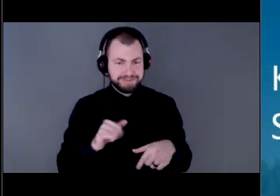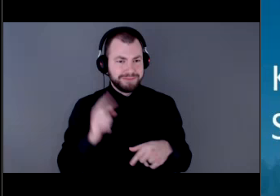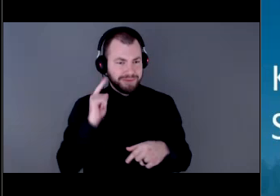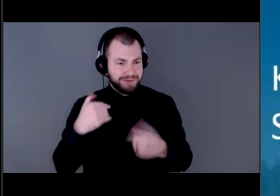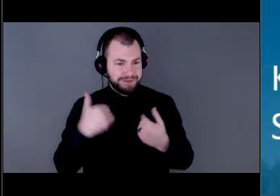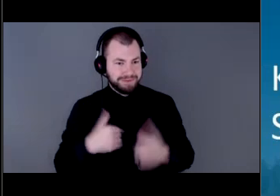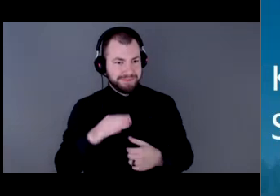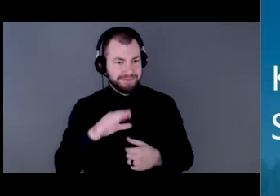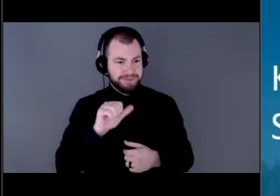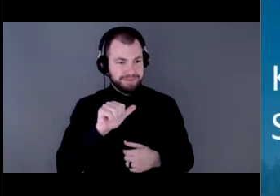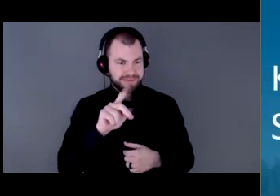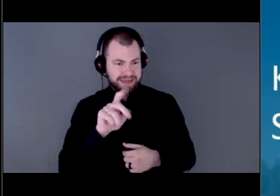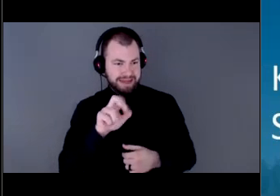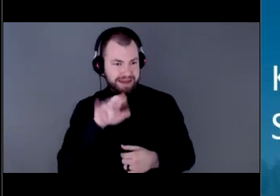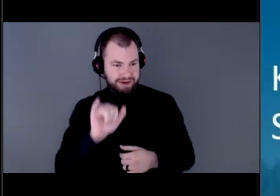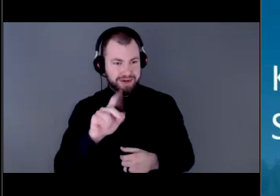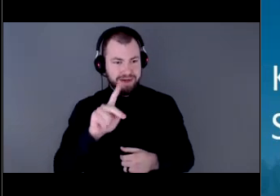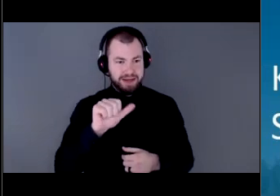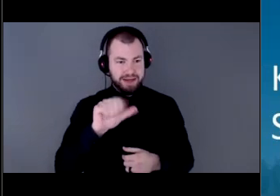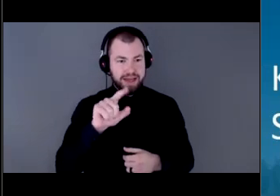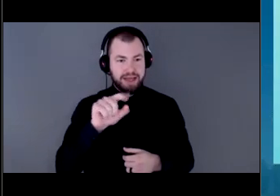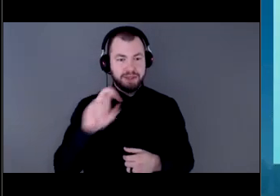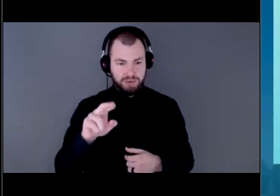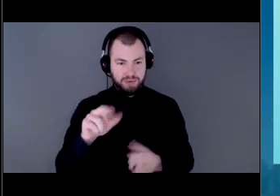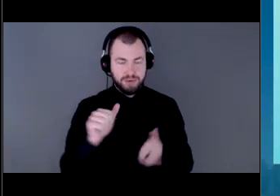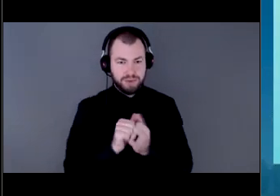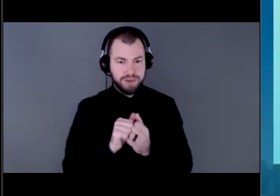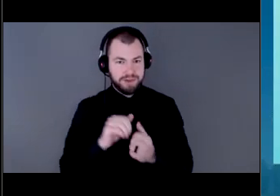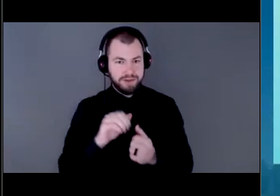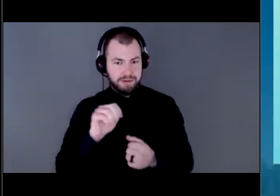with Maine Sea Grant. Next slide, please.